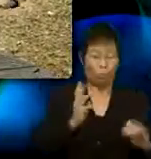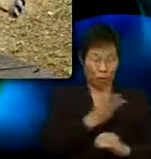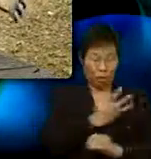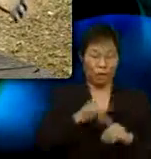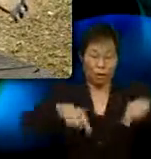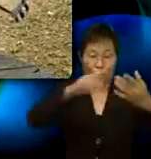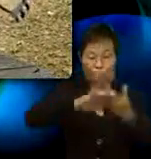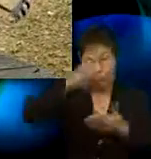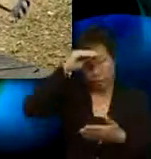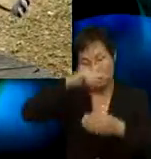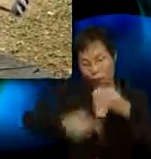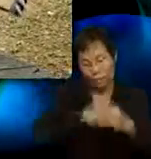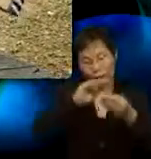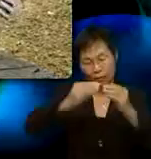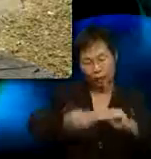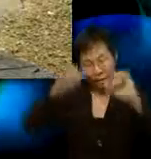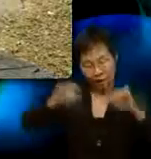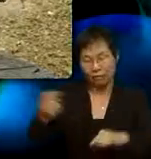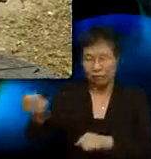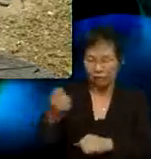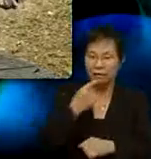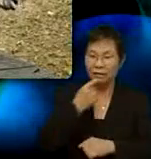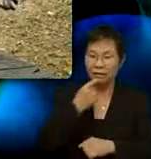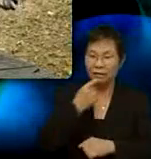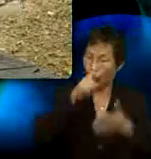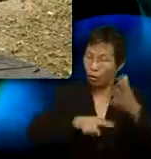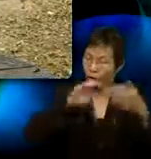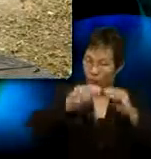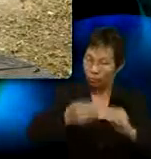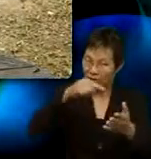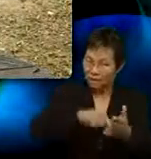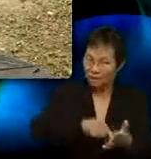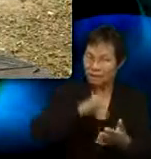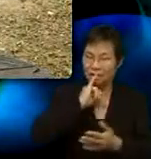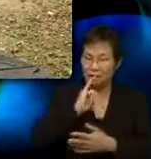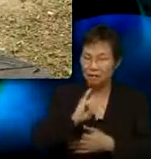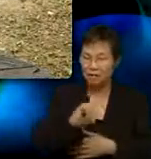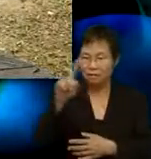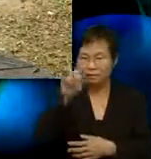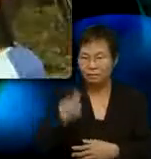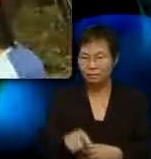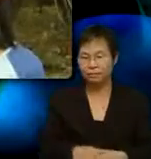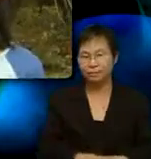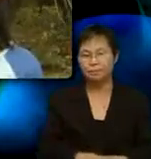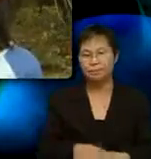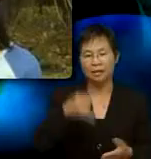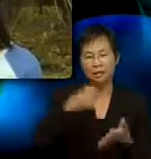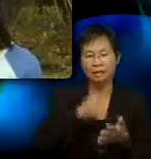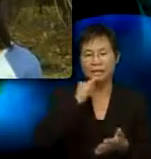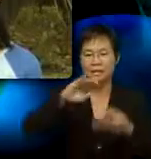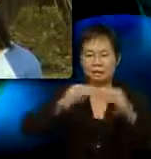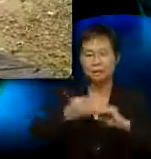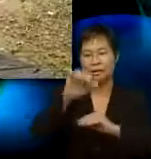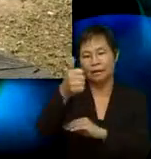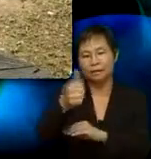about numbers. Can you tell me what number this is? It is number